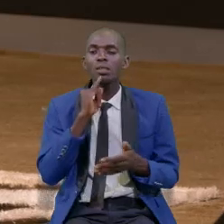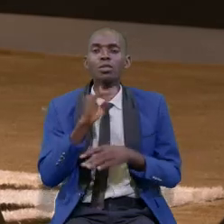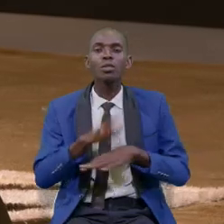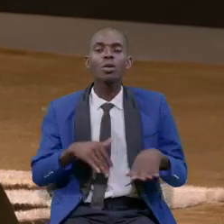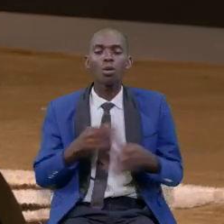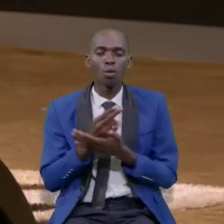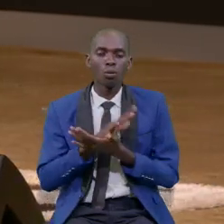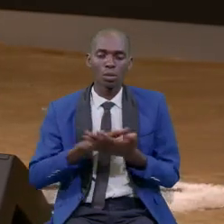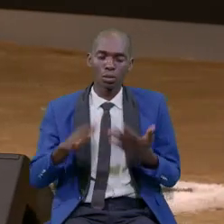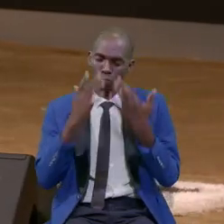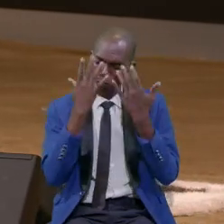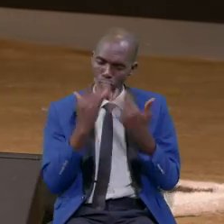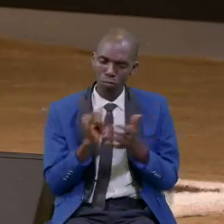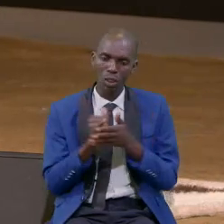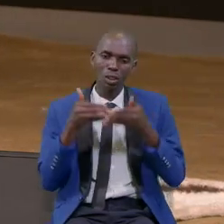chapter 1,